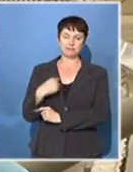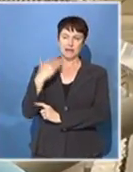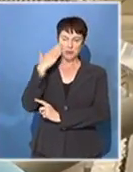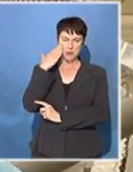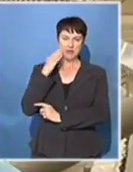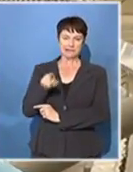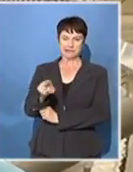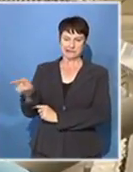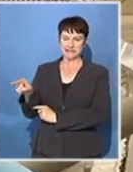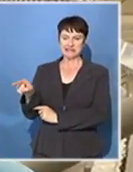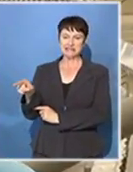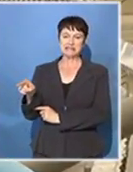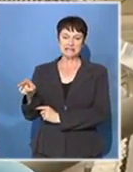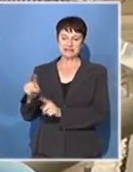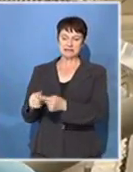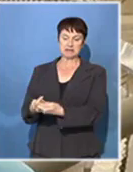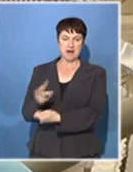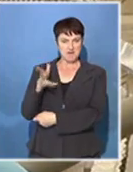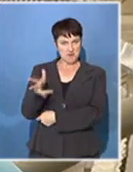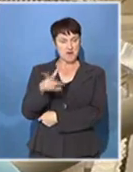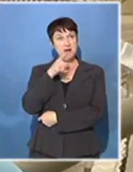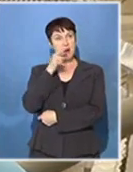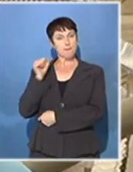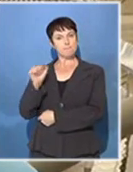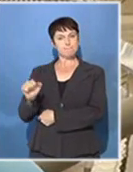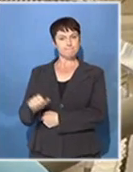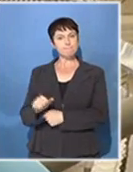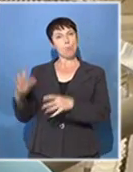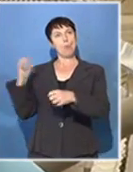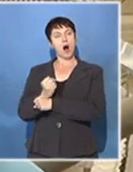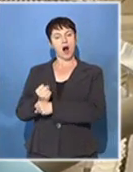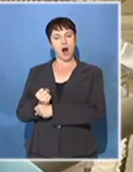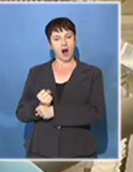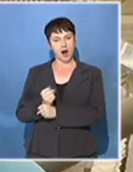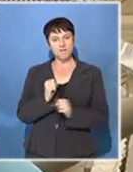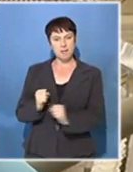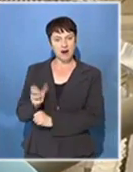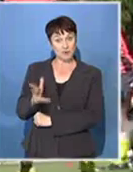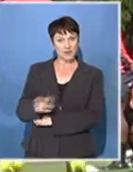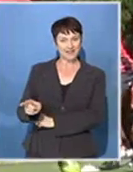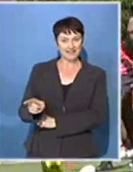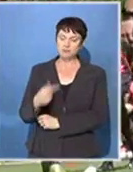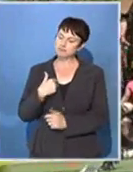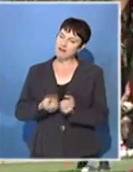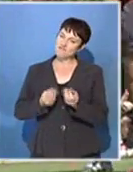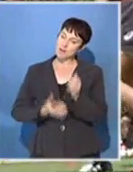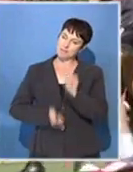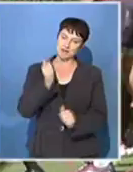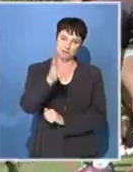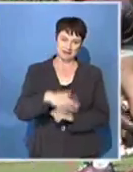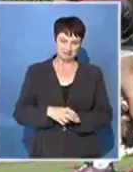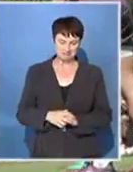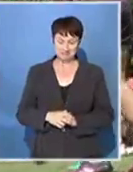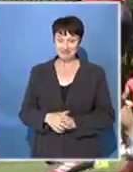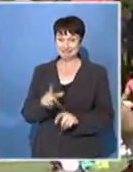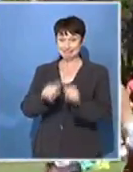want to retain their title. Yeah, but we'll give our best. The Blitzboks have been hard